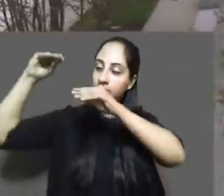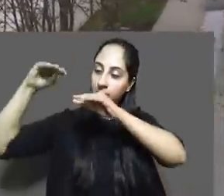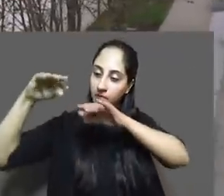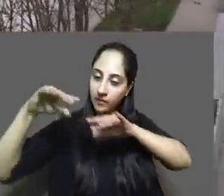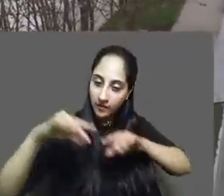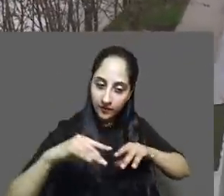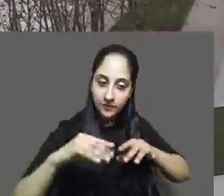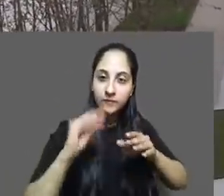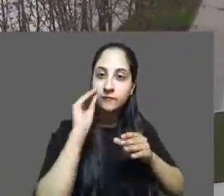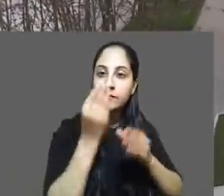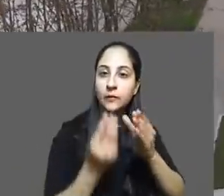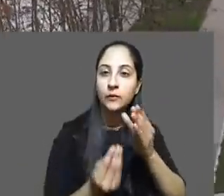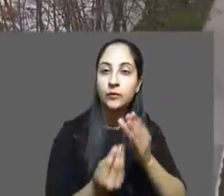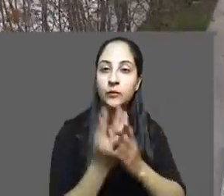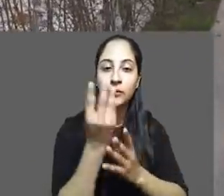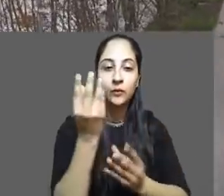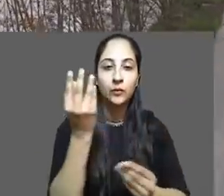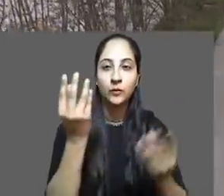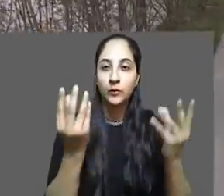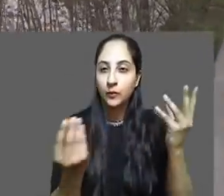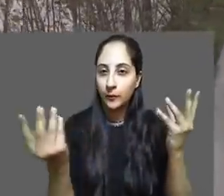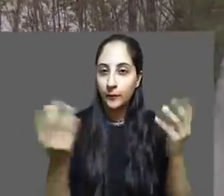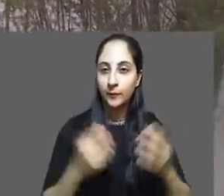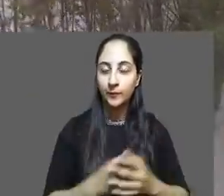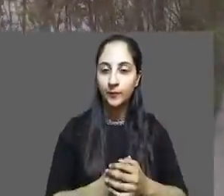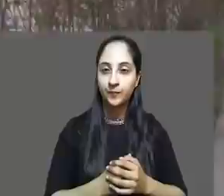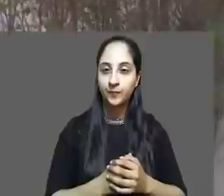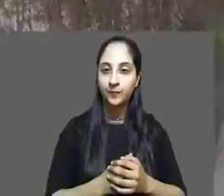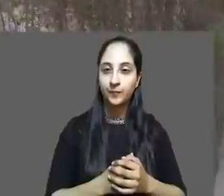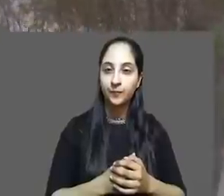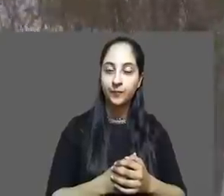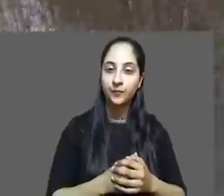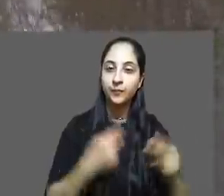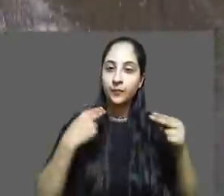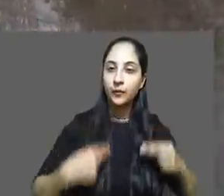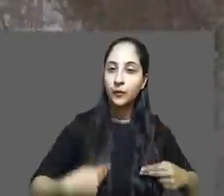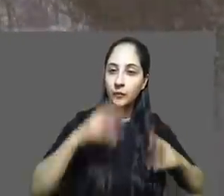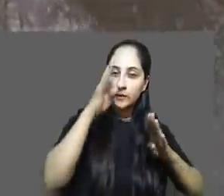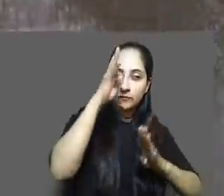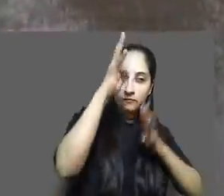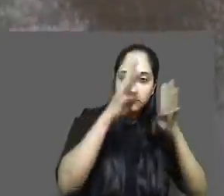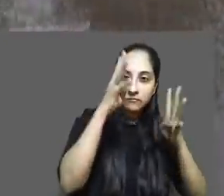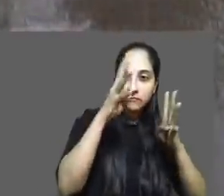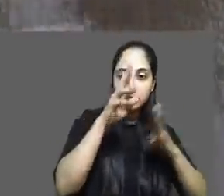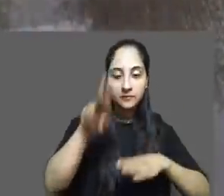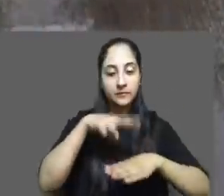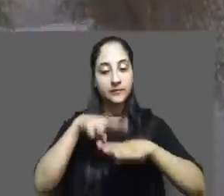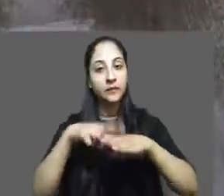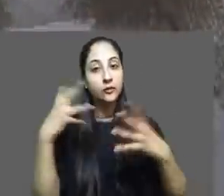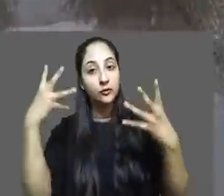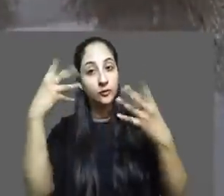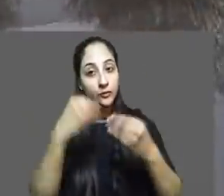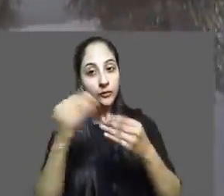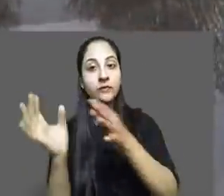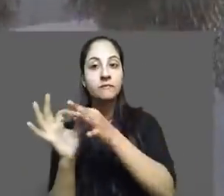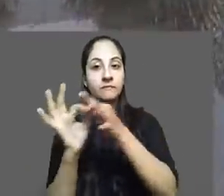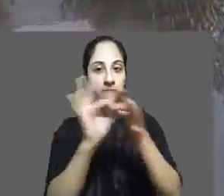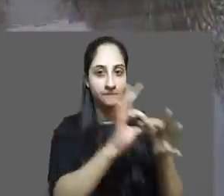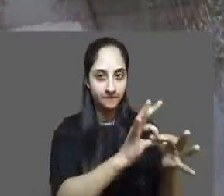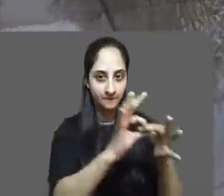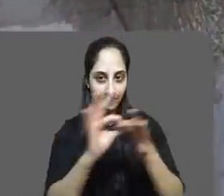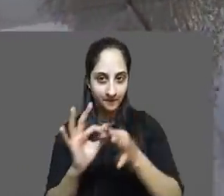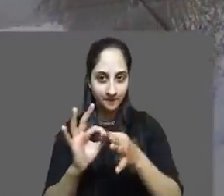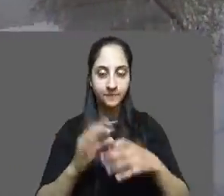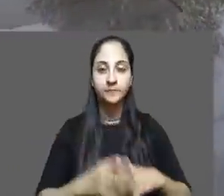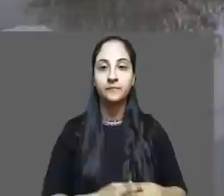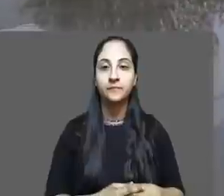fused, where the ingenuity of humanity and the beauty of nature are productively